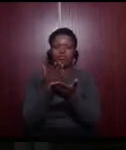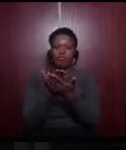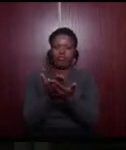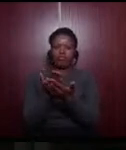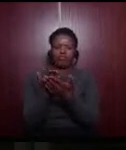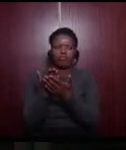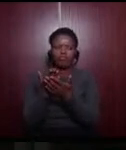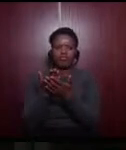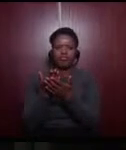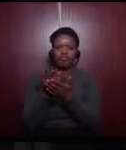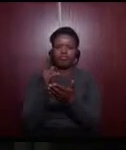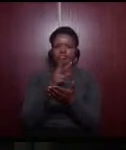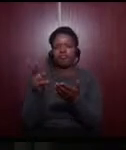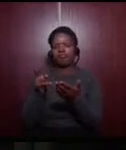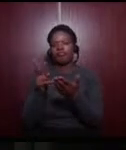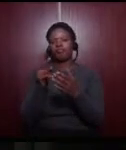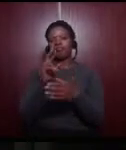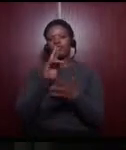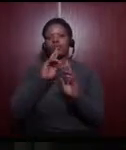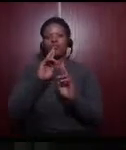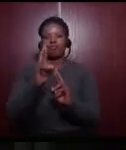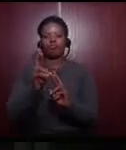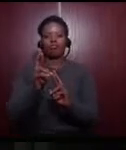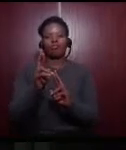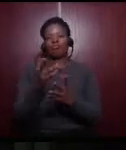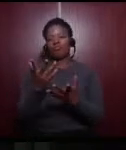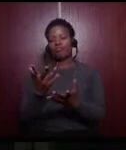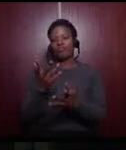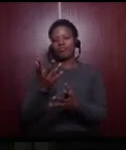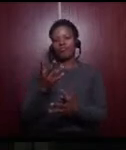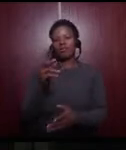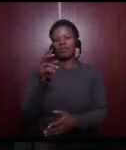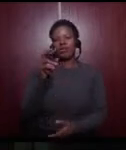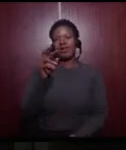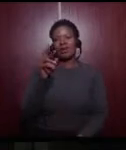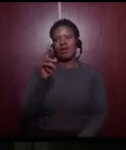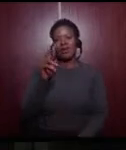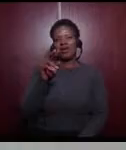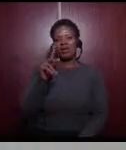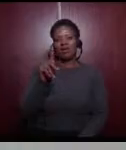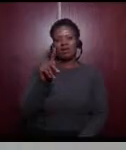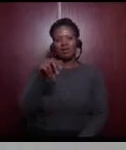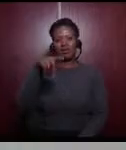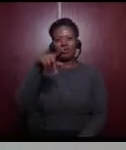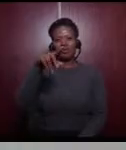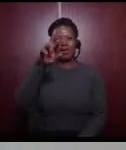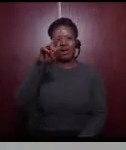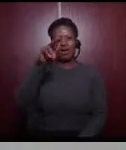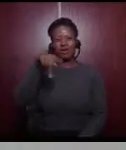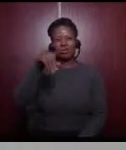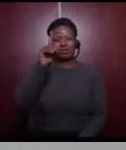The SRD, is it, it's part of the disaster and it's debt fund.